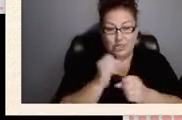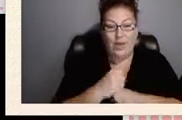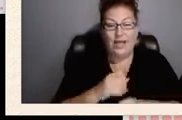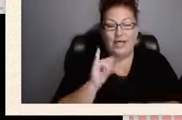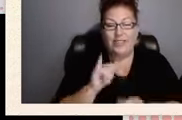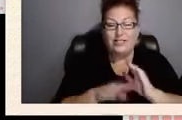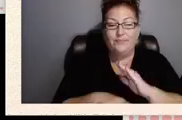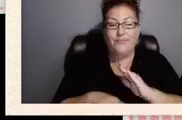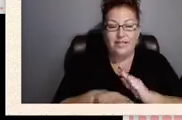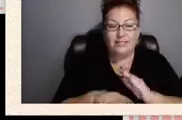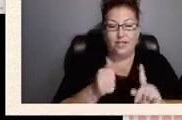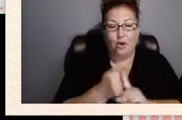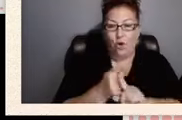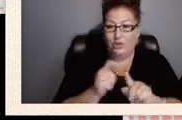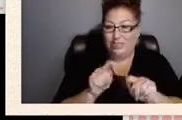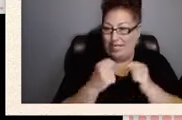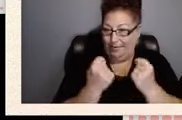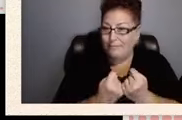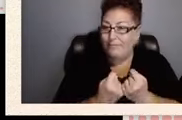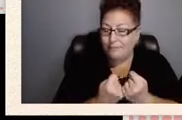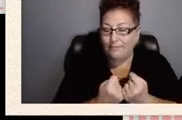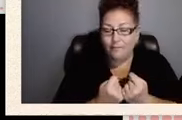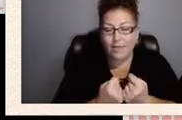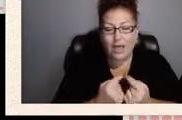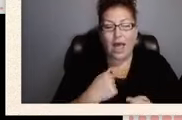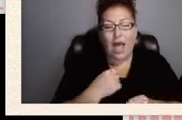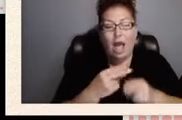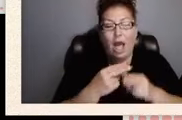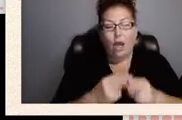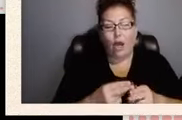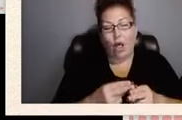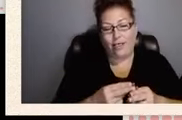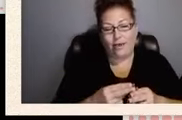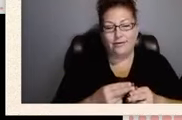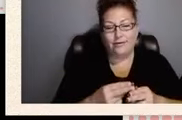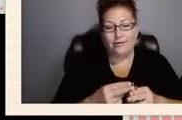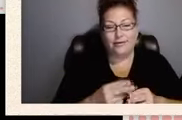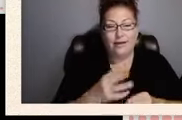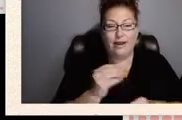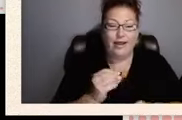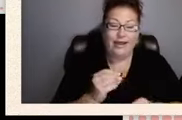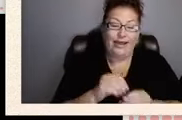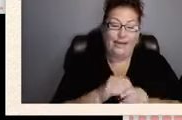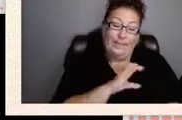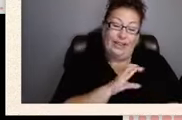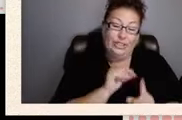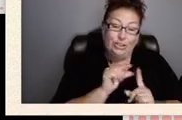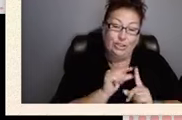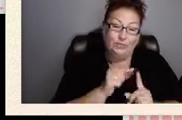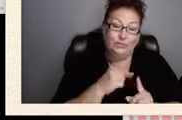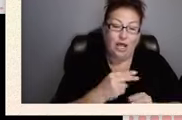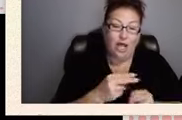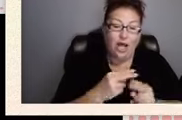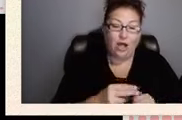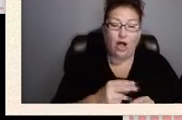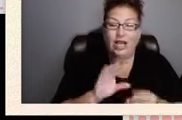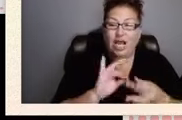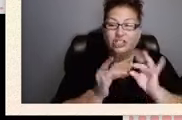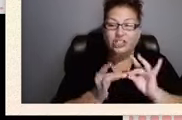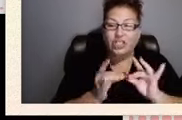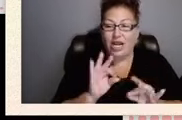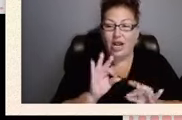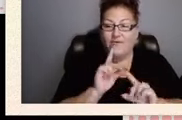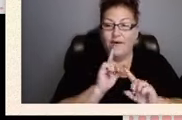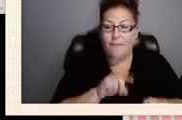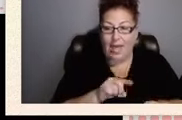team. I call it basically, in police terms, I call it a chain of command. So a chain of